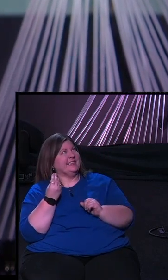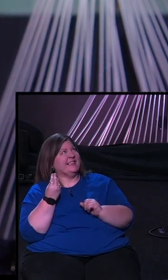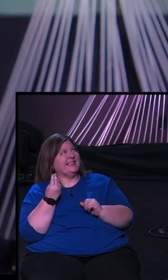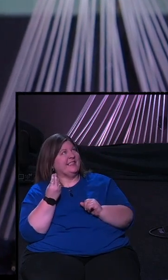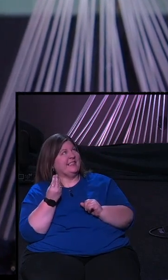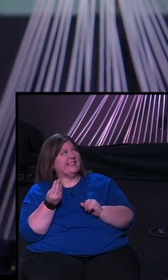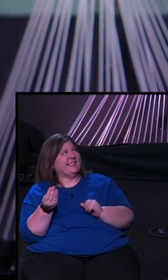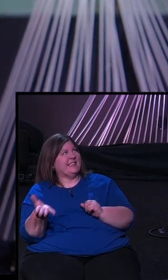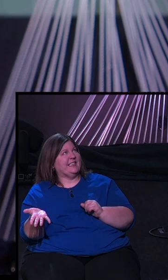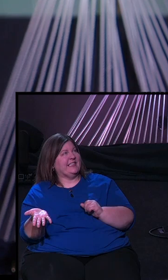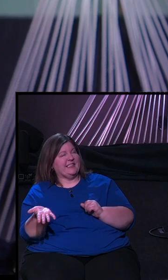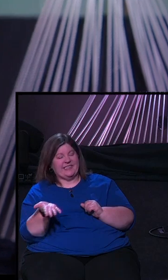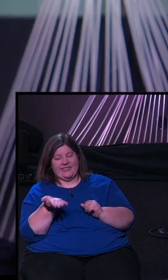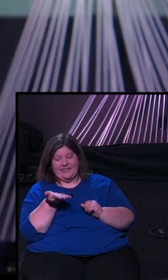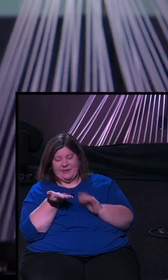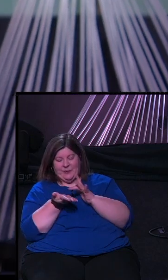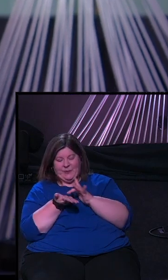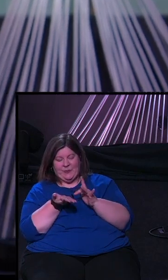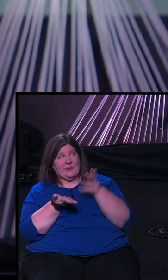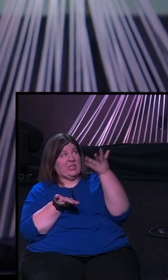And then when I don't, I don't.